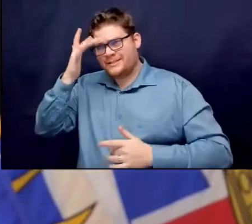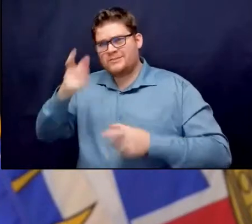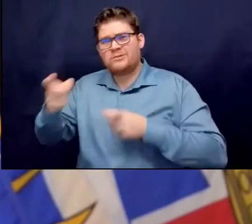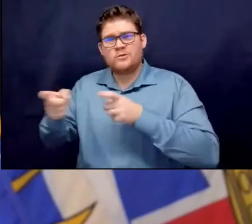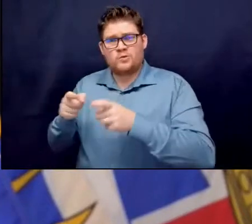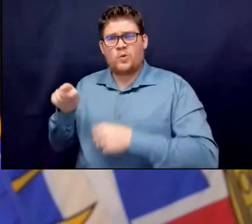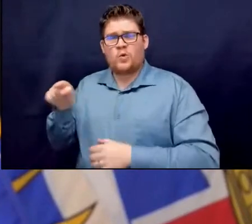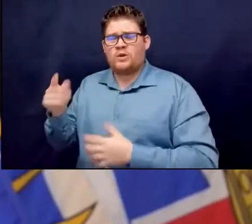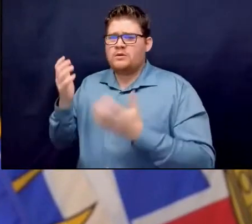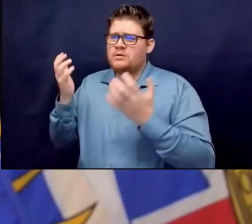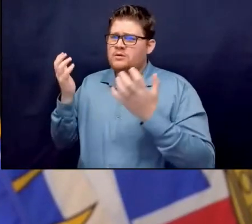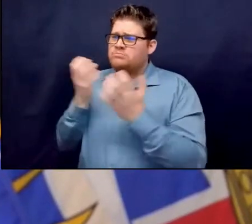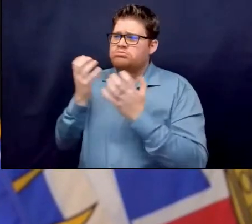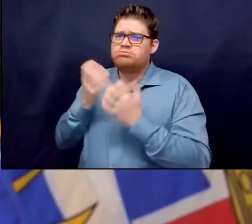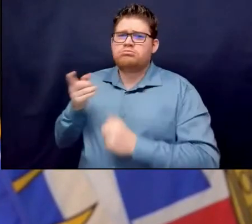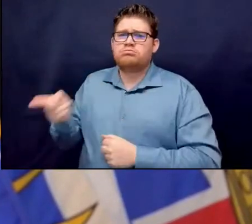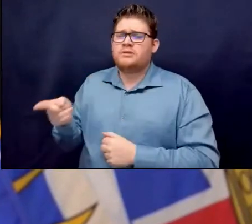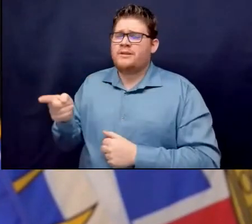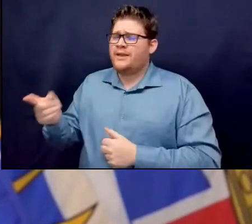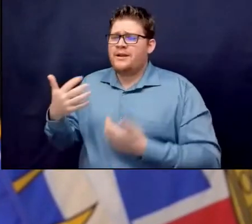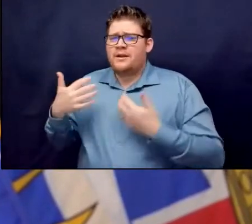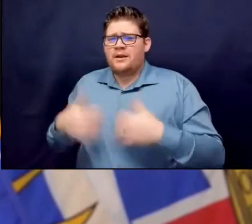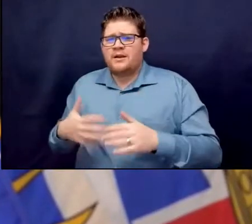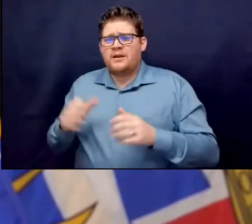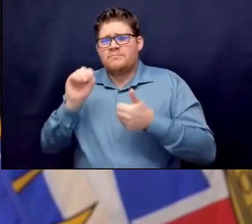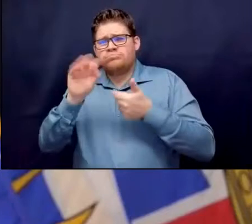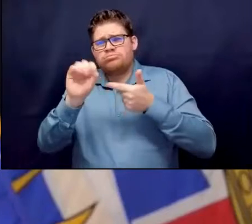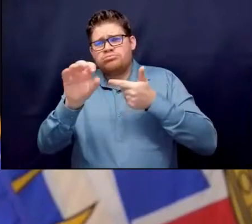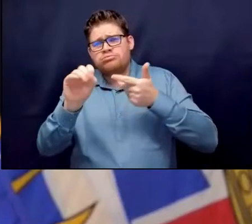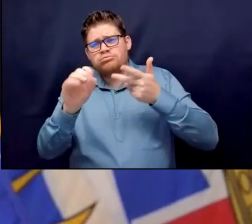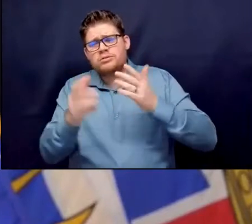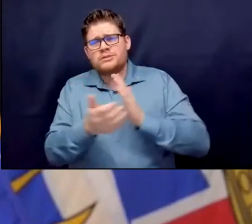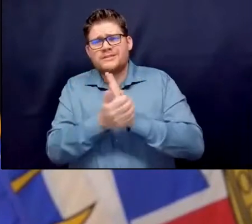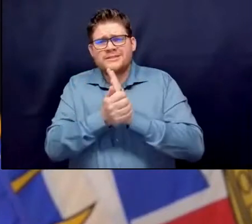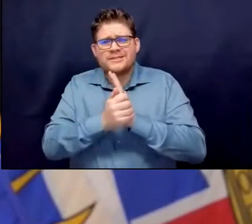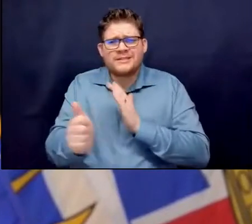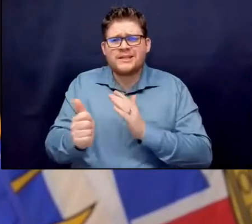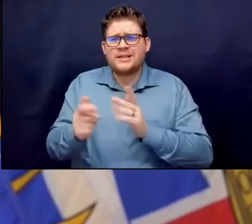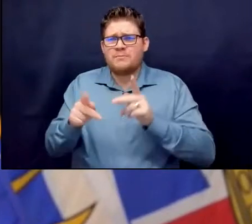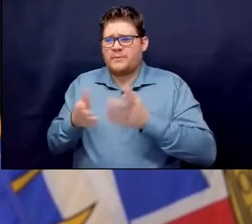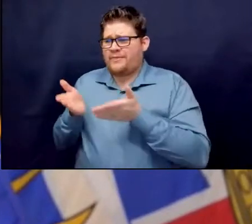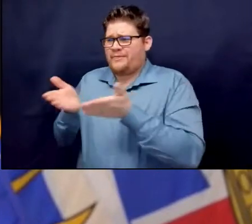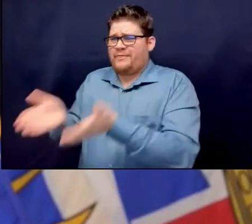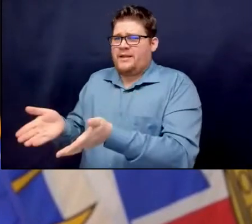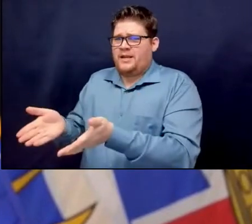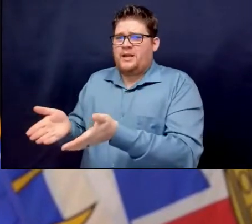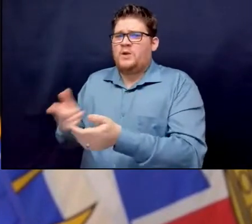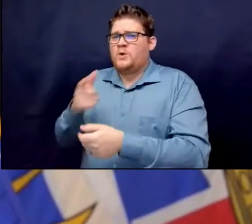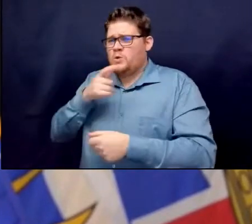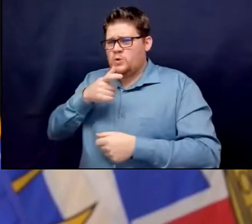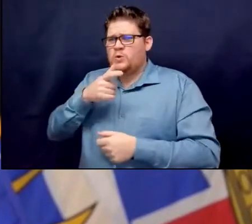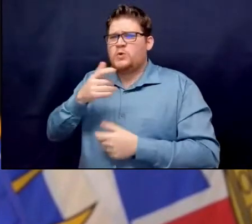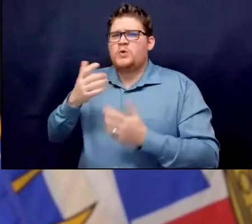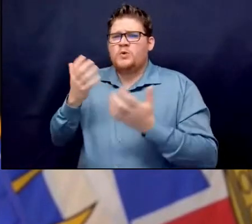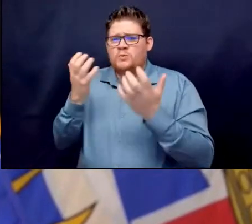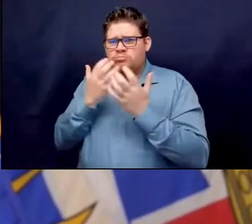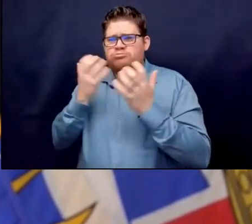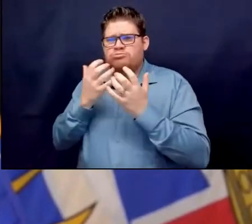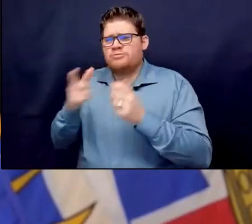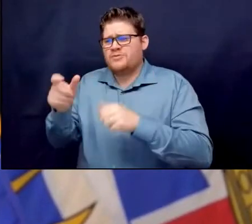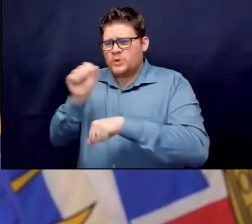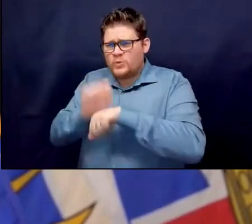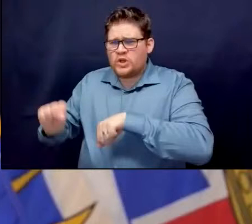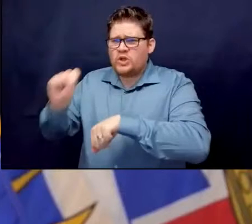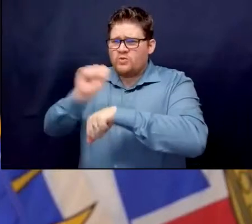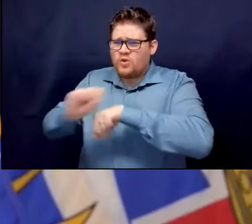Kate Smolina and the team. Anyway, there's a whole group of them who look at all of these different parameters. So